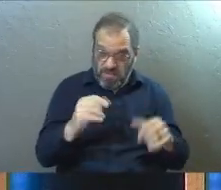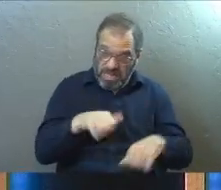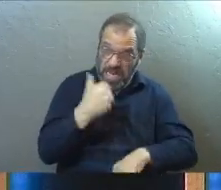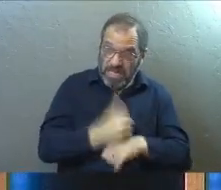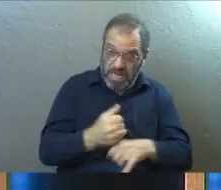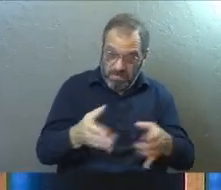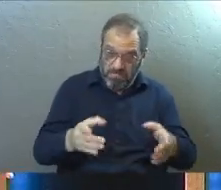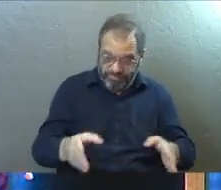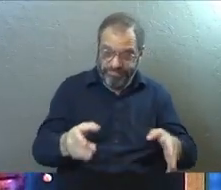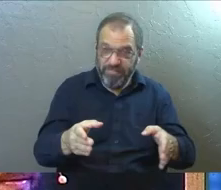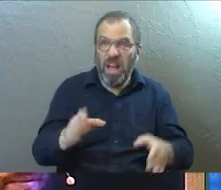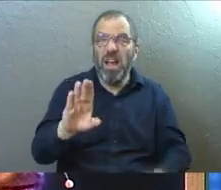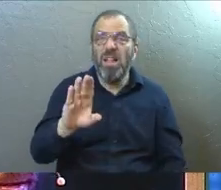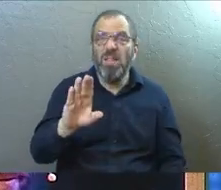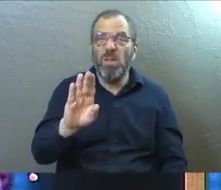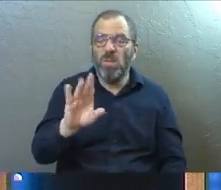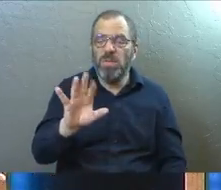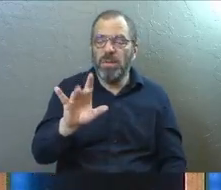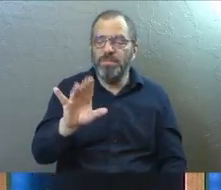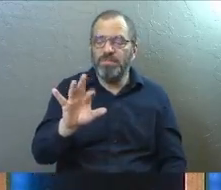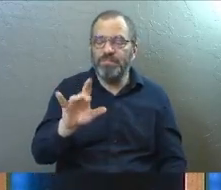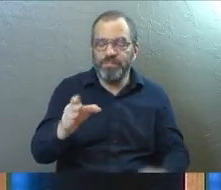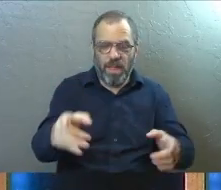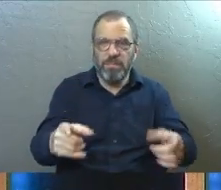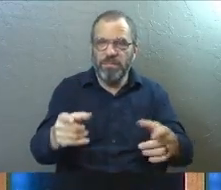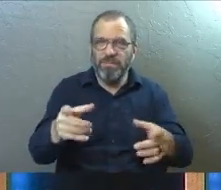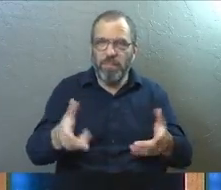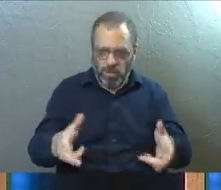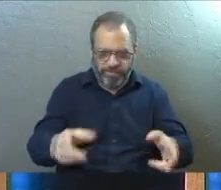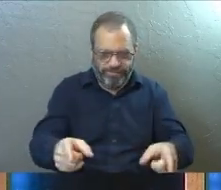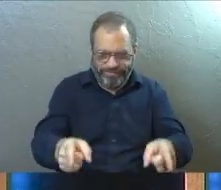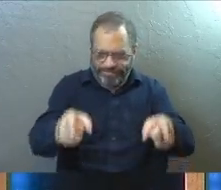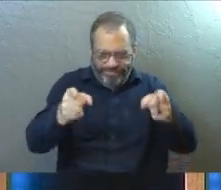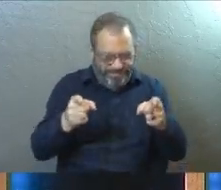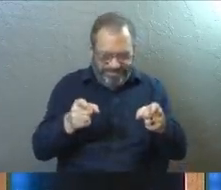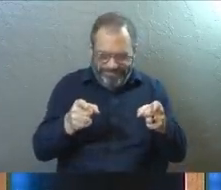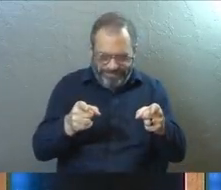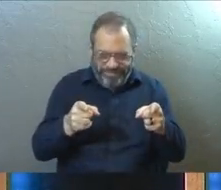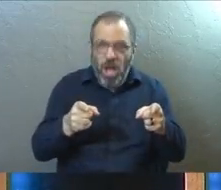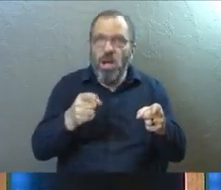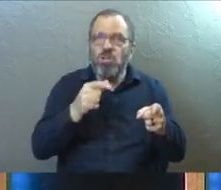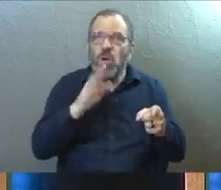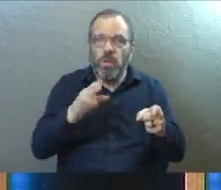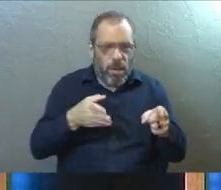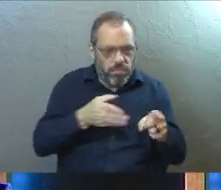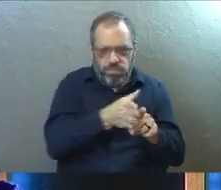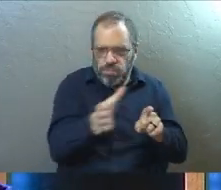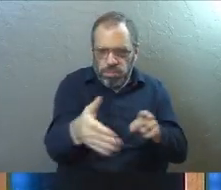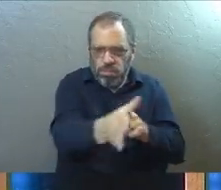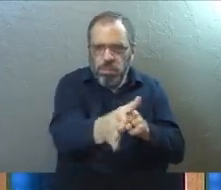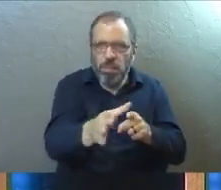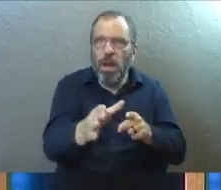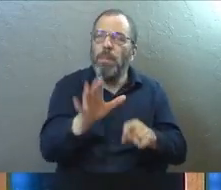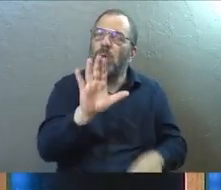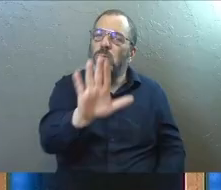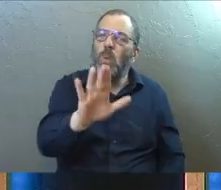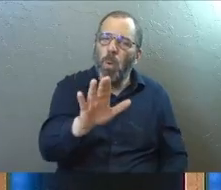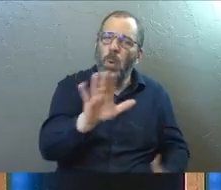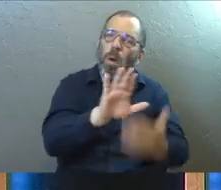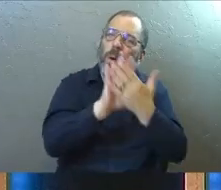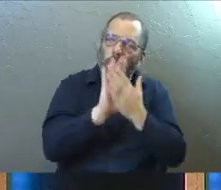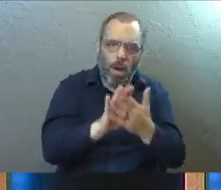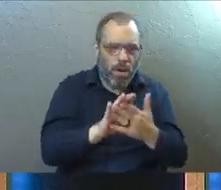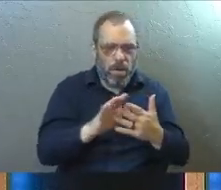up some boundaries in my life? Right? We talked about a bunch of stuff. We talked about our walks